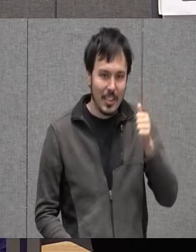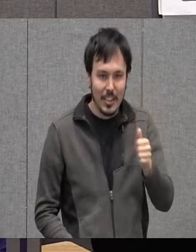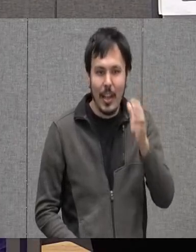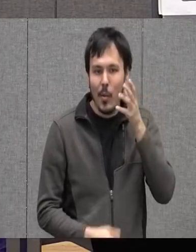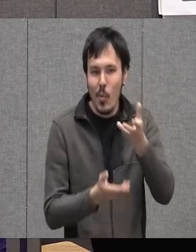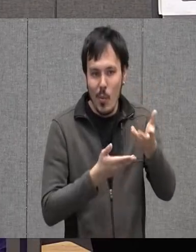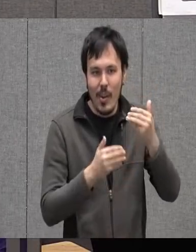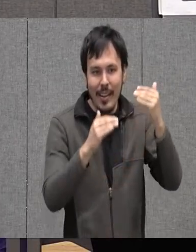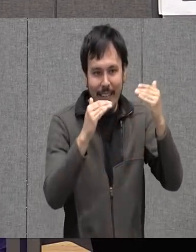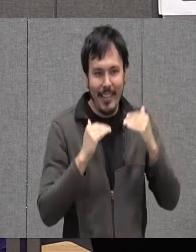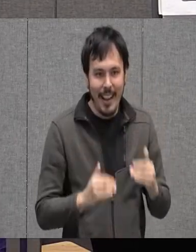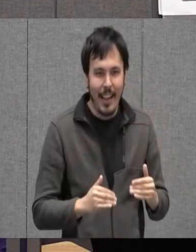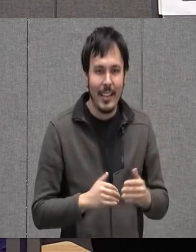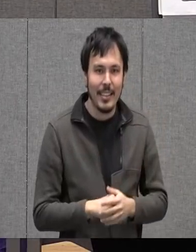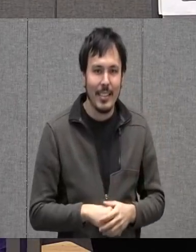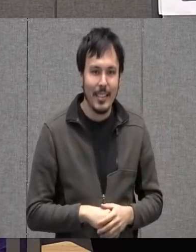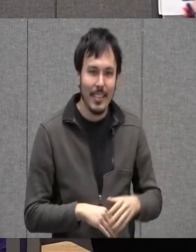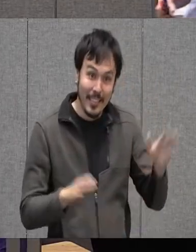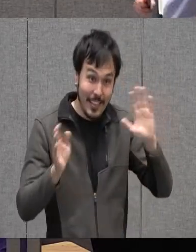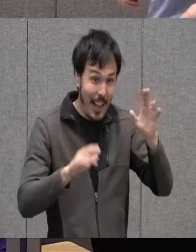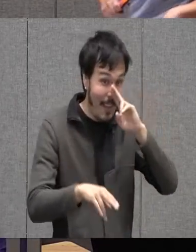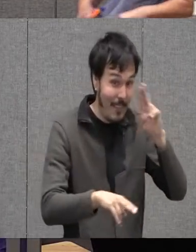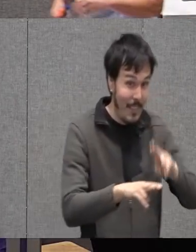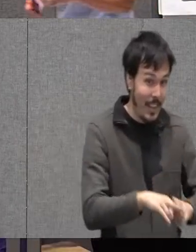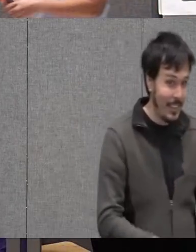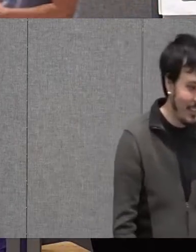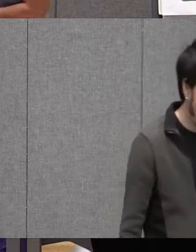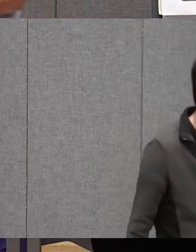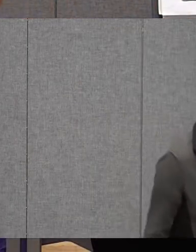you next. Have fun, guys.